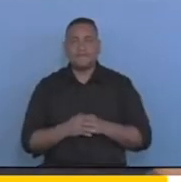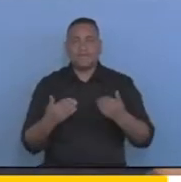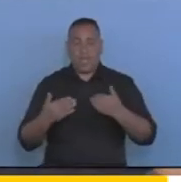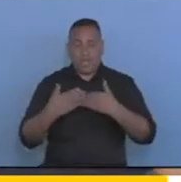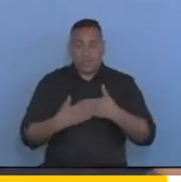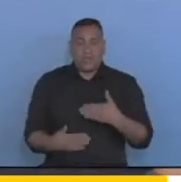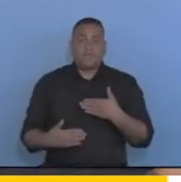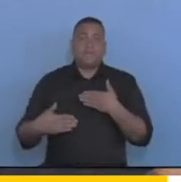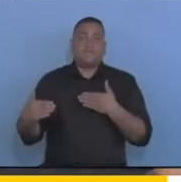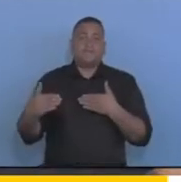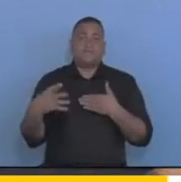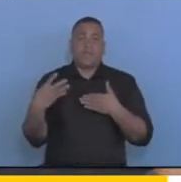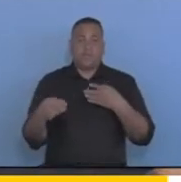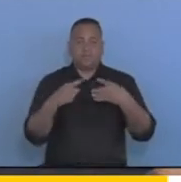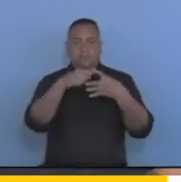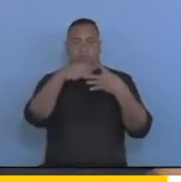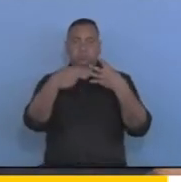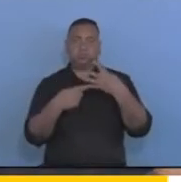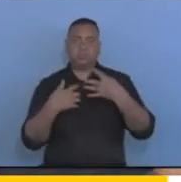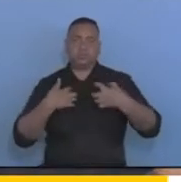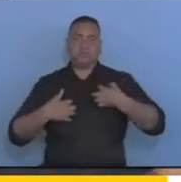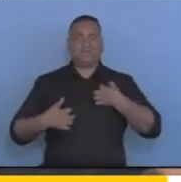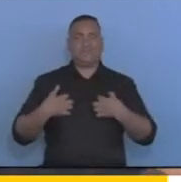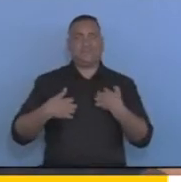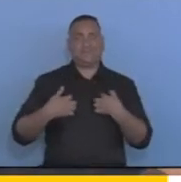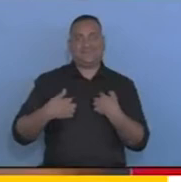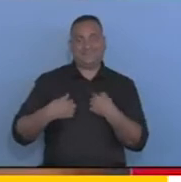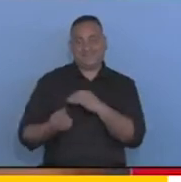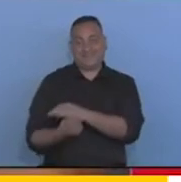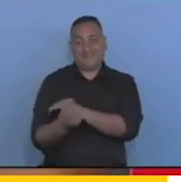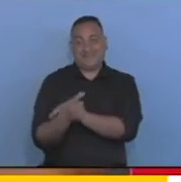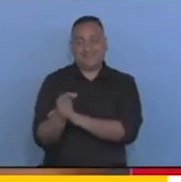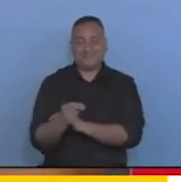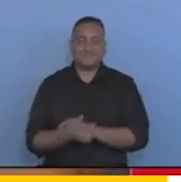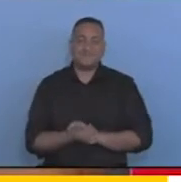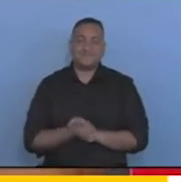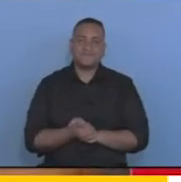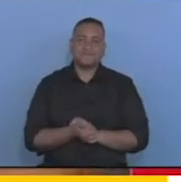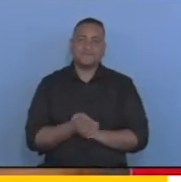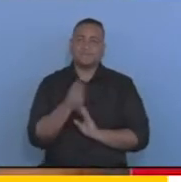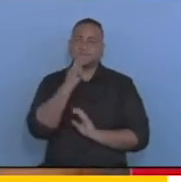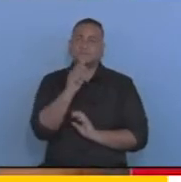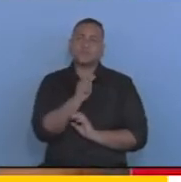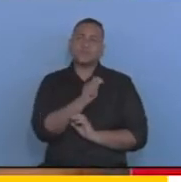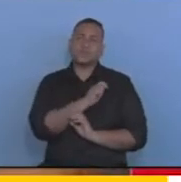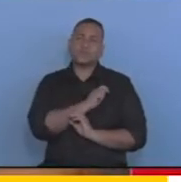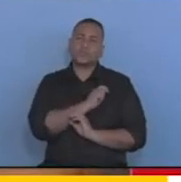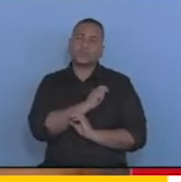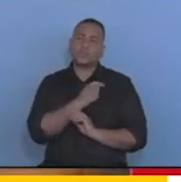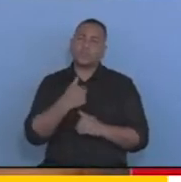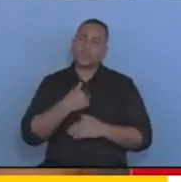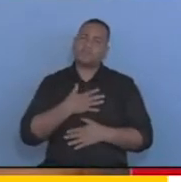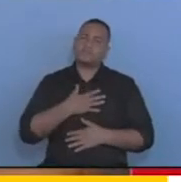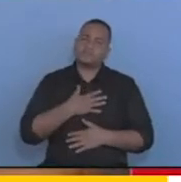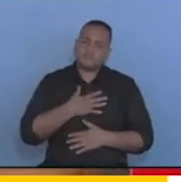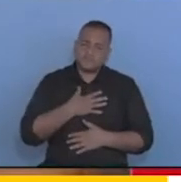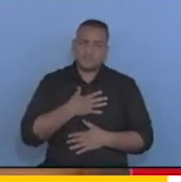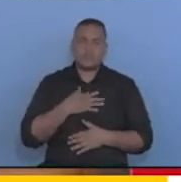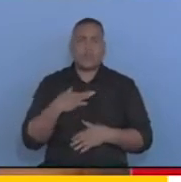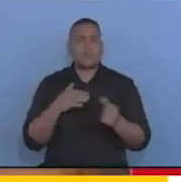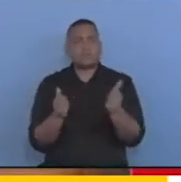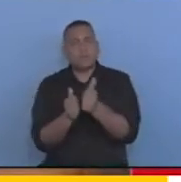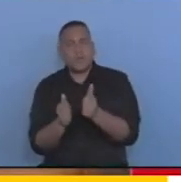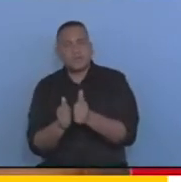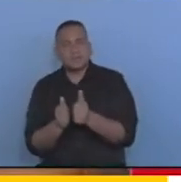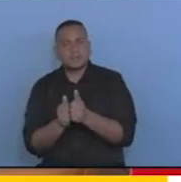happening. Yes, definitely. And, we're looking forward with the partnerships with our stakeholders